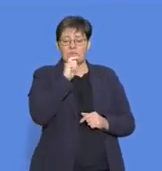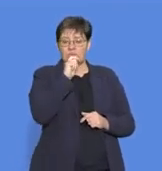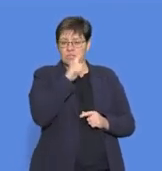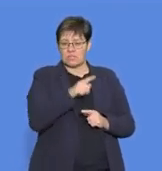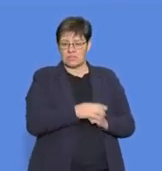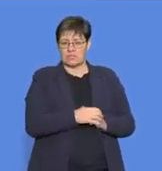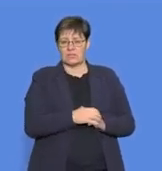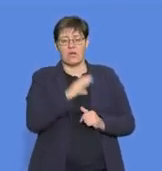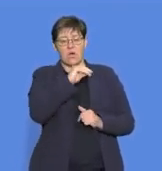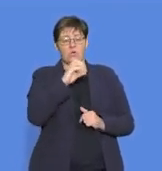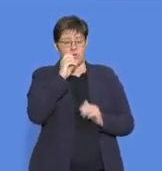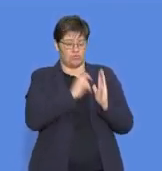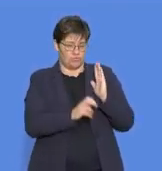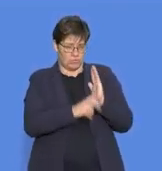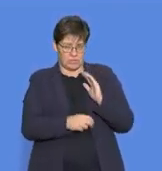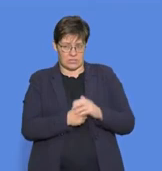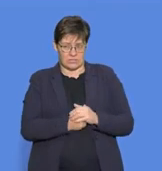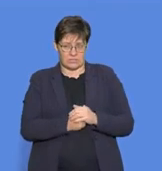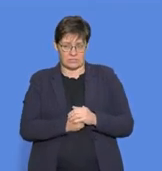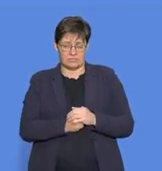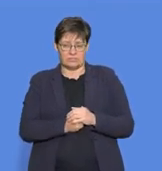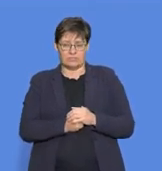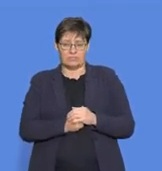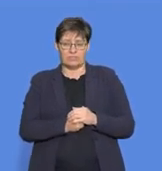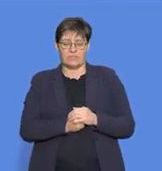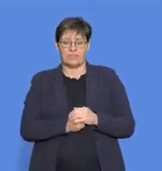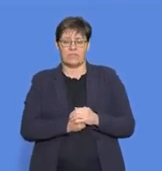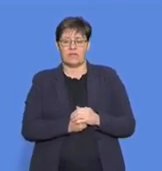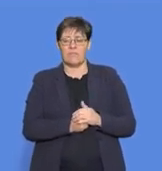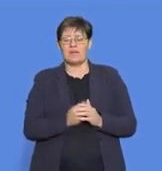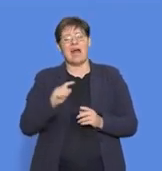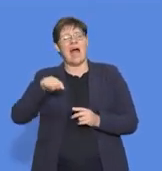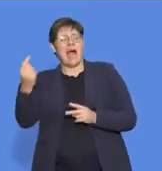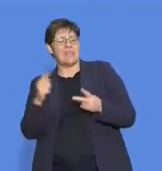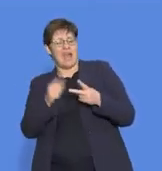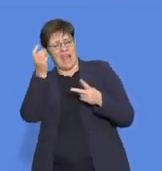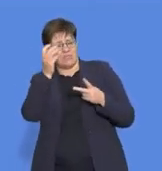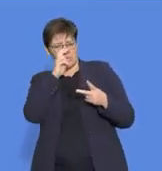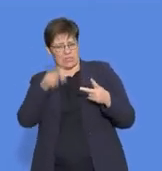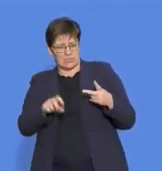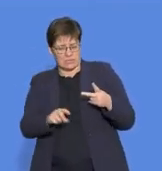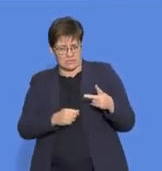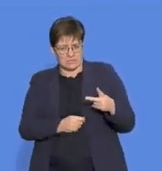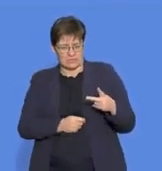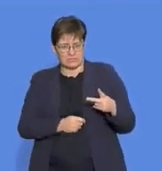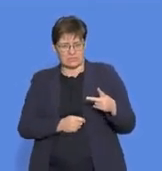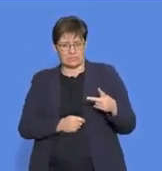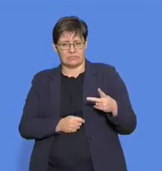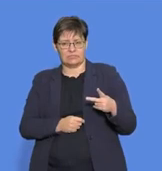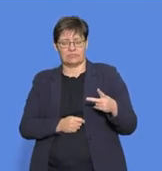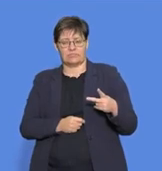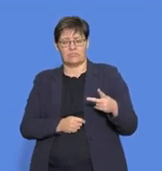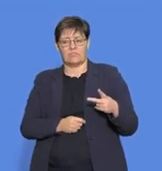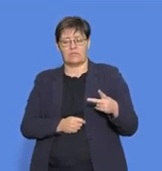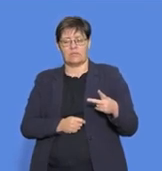could use the cos rule. We understand that, we could use the cos rule in ADC. But what's the other bit of information we need to find? Again, remember I told